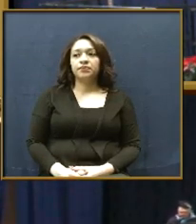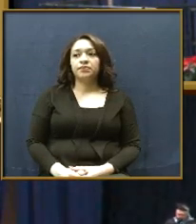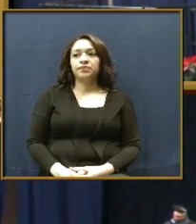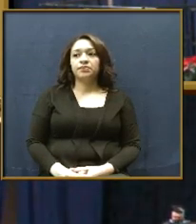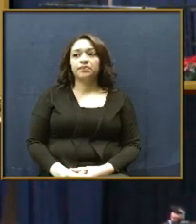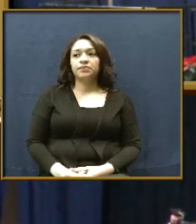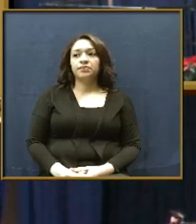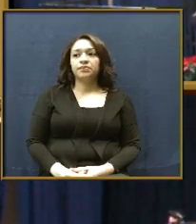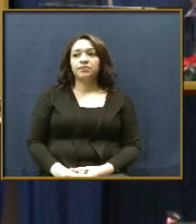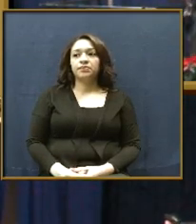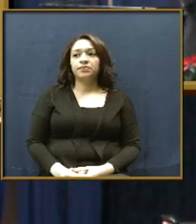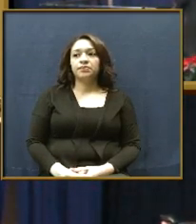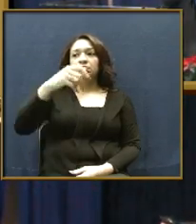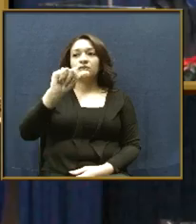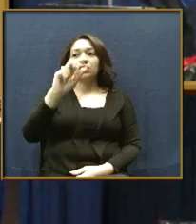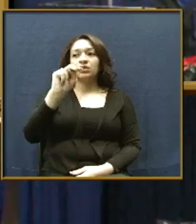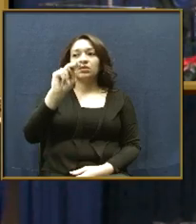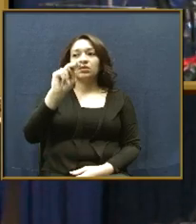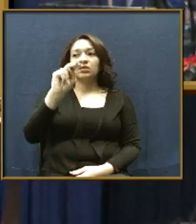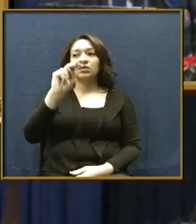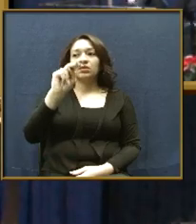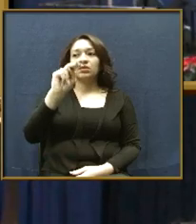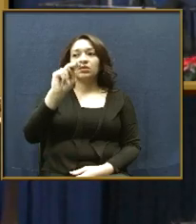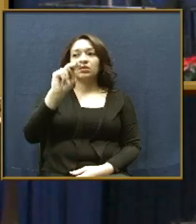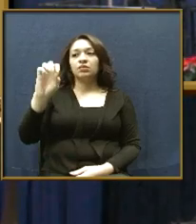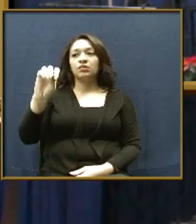Jana Lauren Lee.